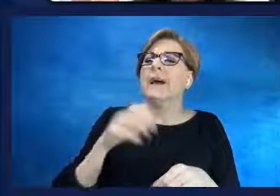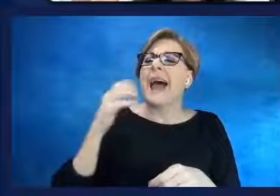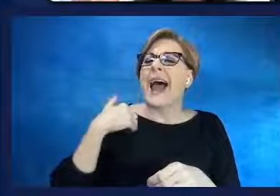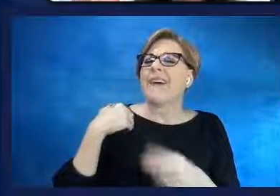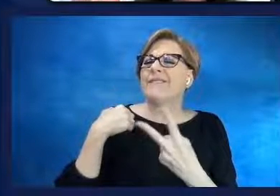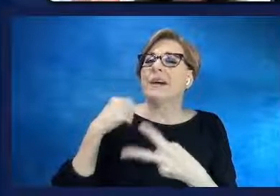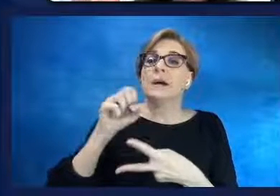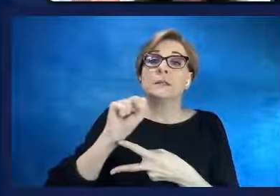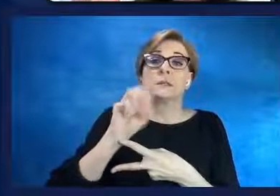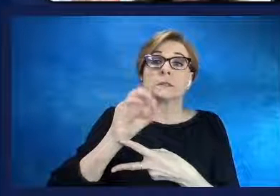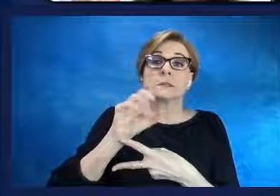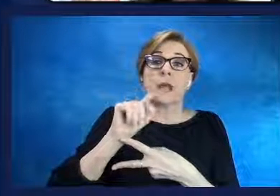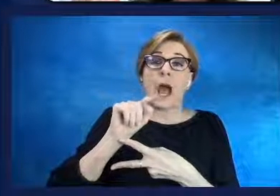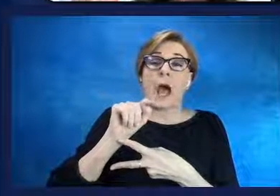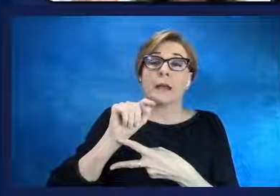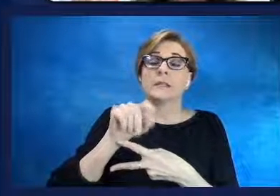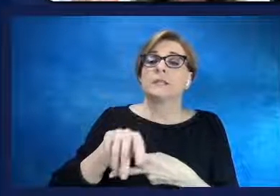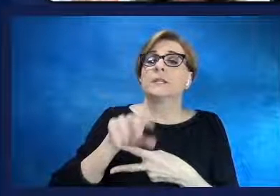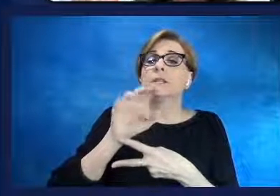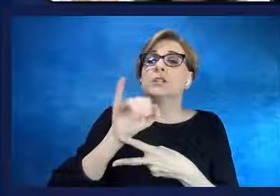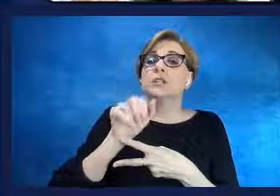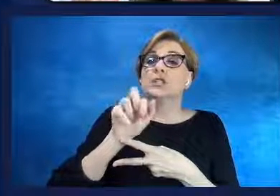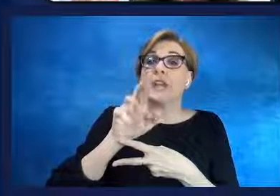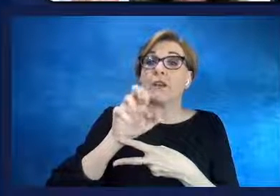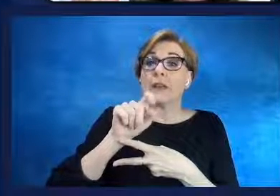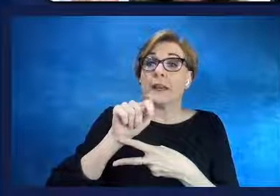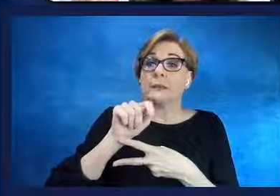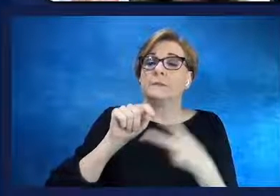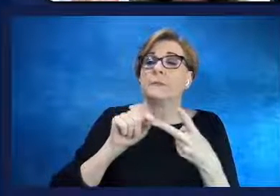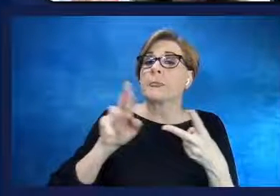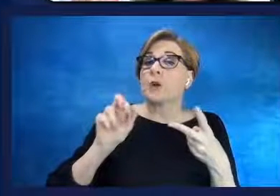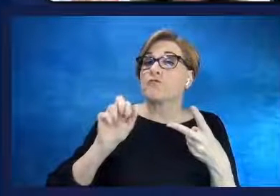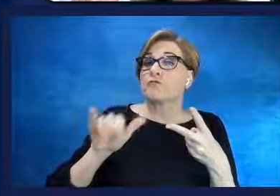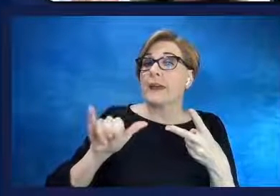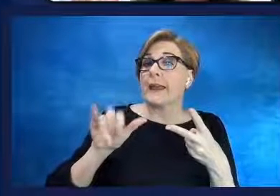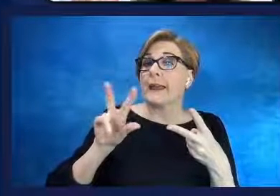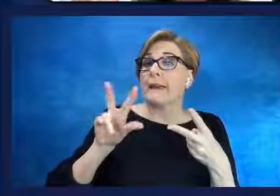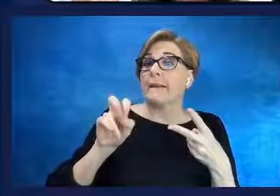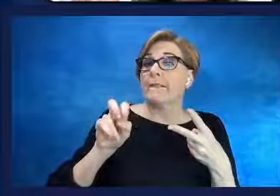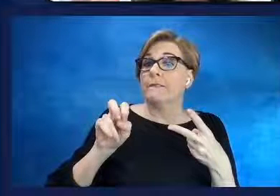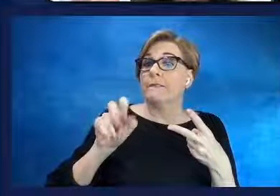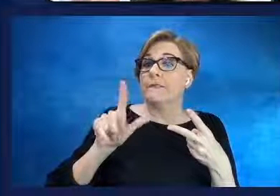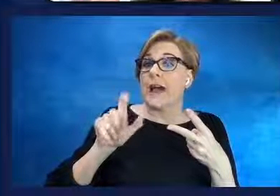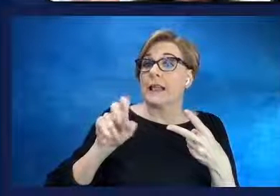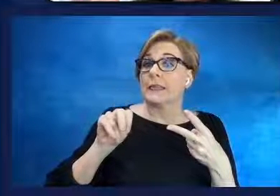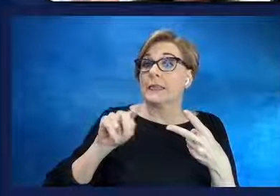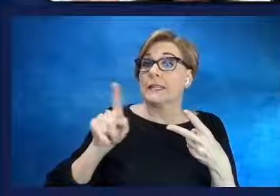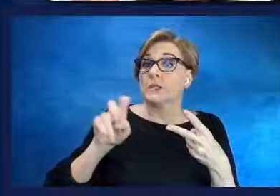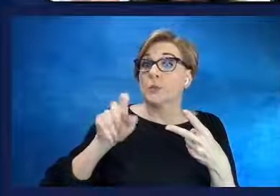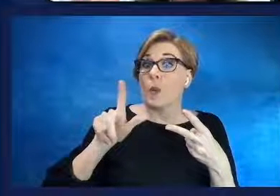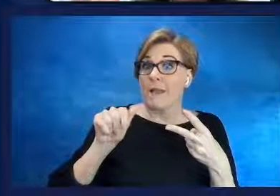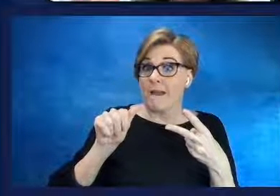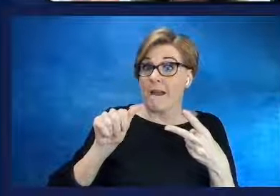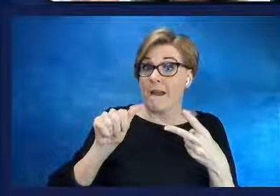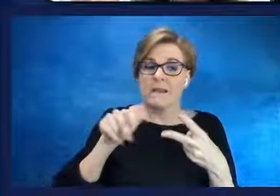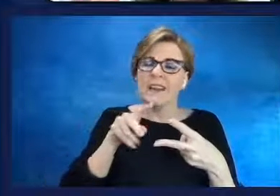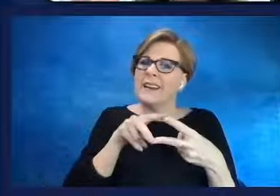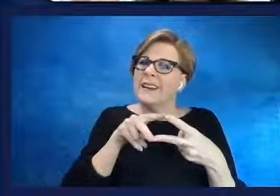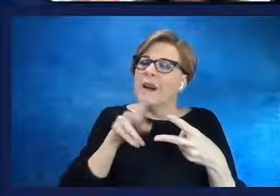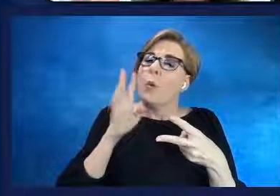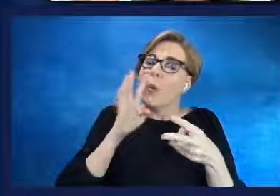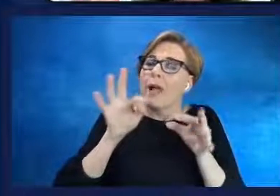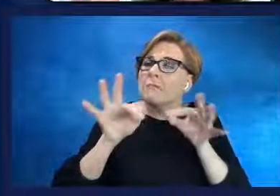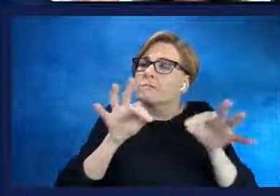how Maricopa County elections and the Office of the Recorder provide ways that voters with disabilities can vote privately